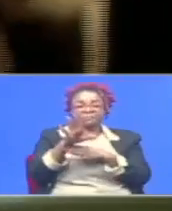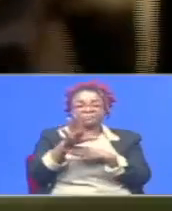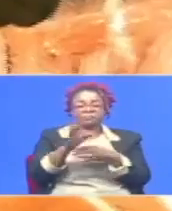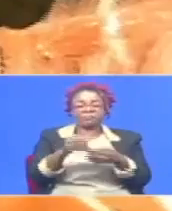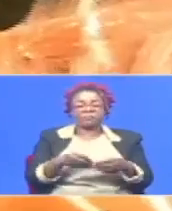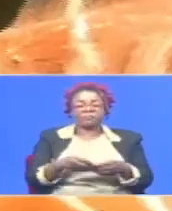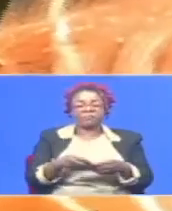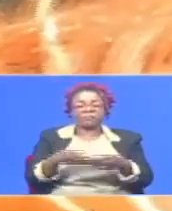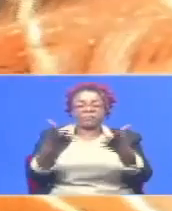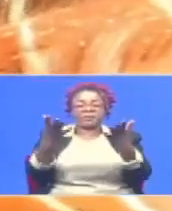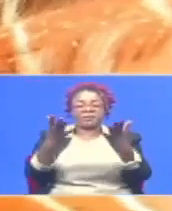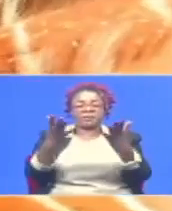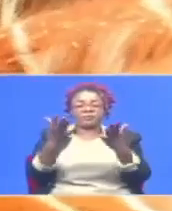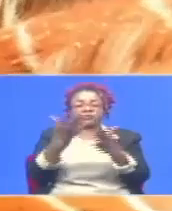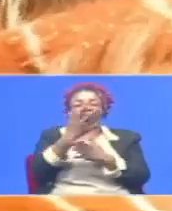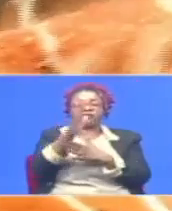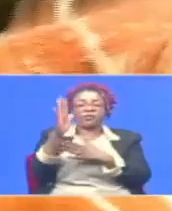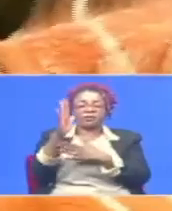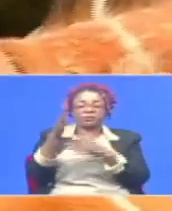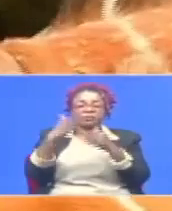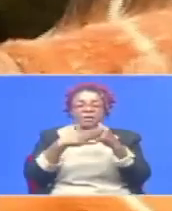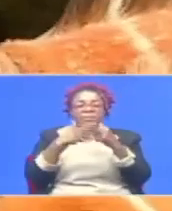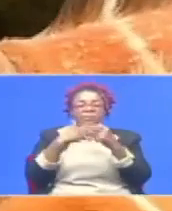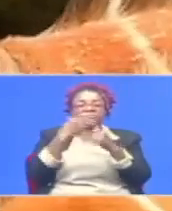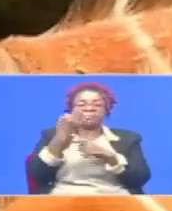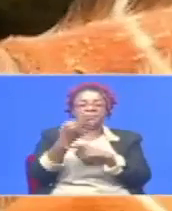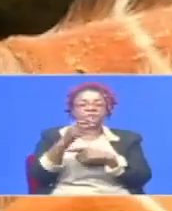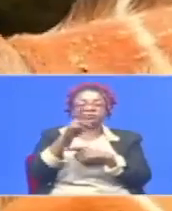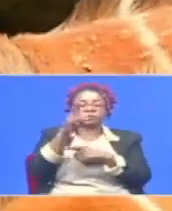into the wild on the 9th of March